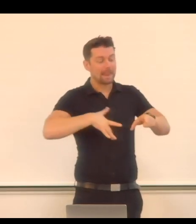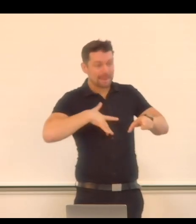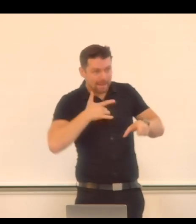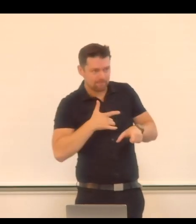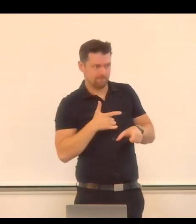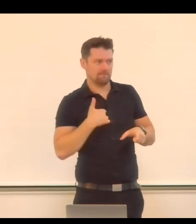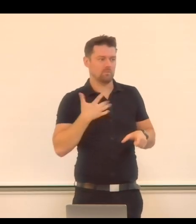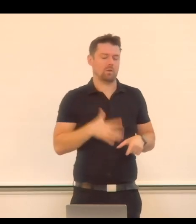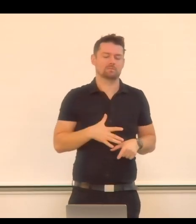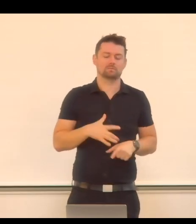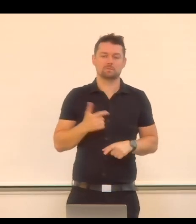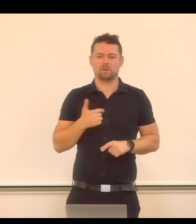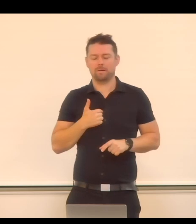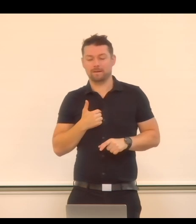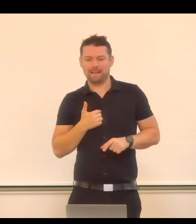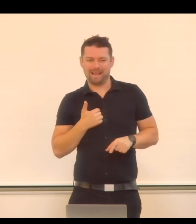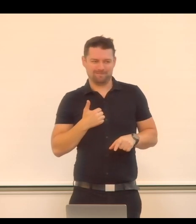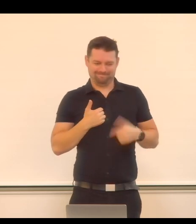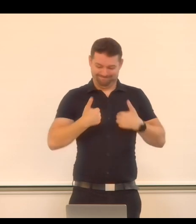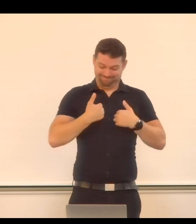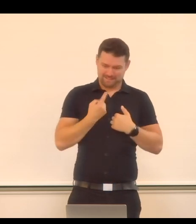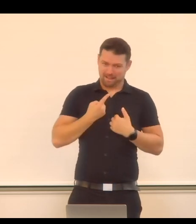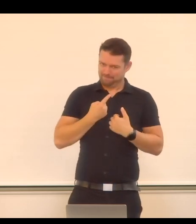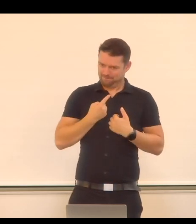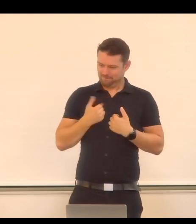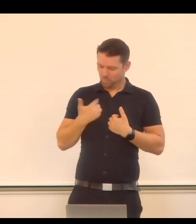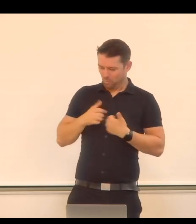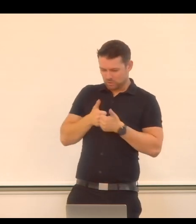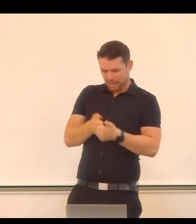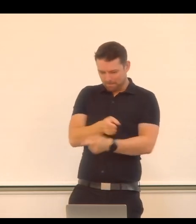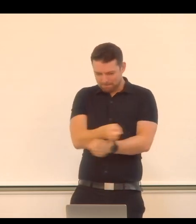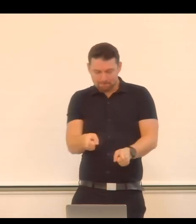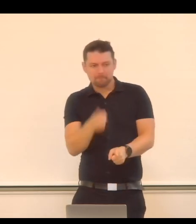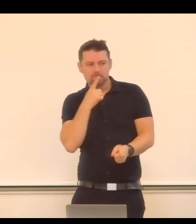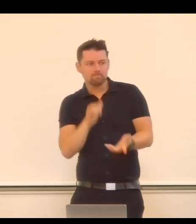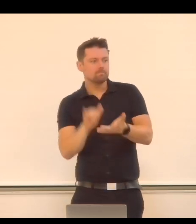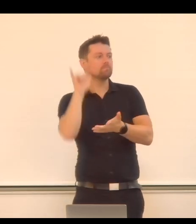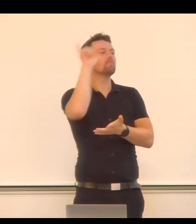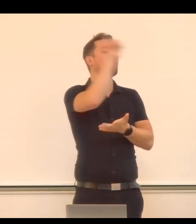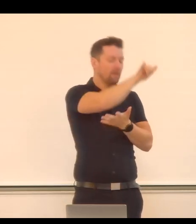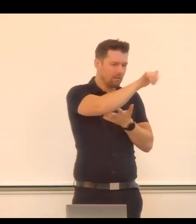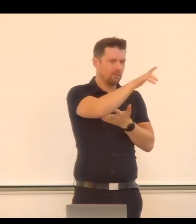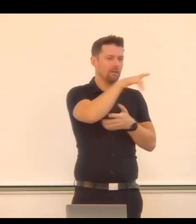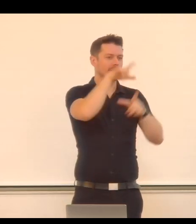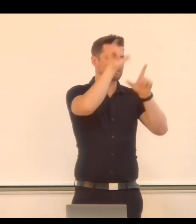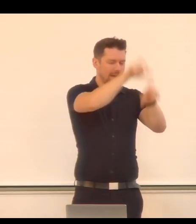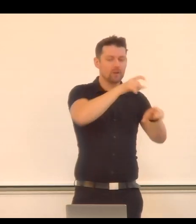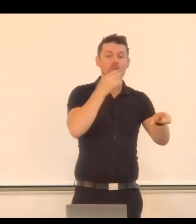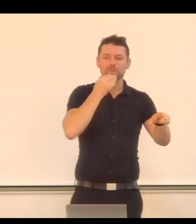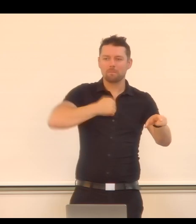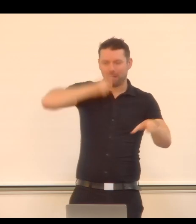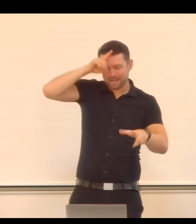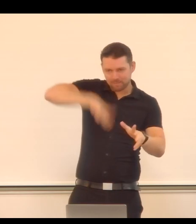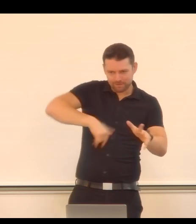now of just trying to help other people get there and live there in any way I can, using the experience that I've